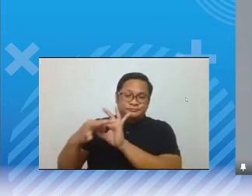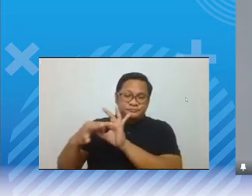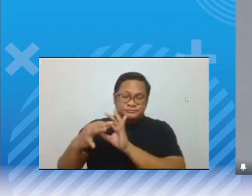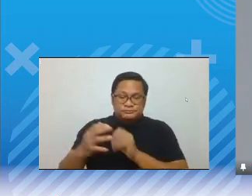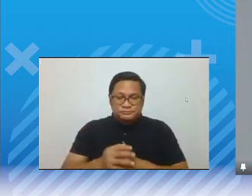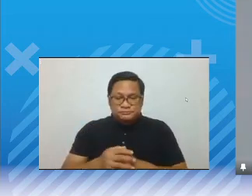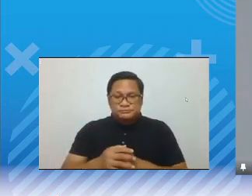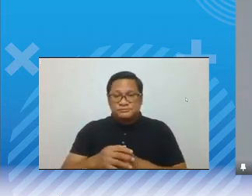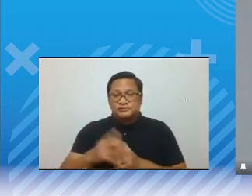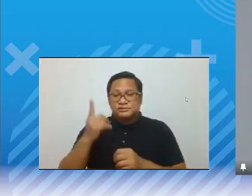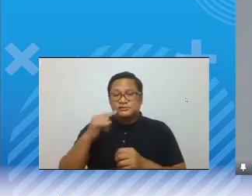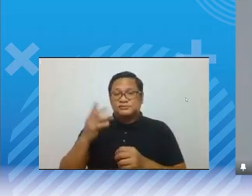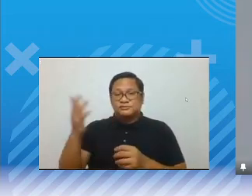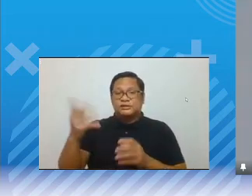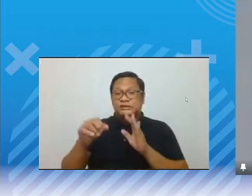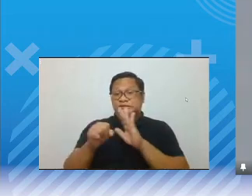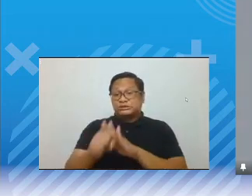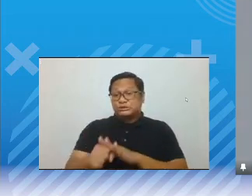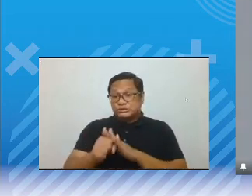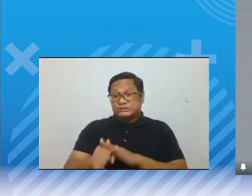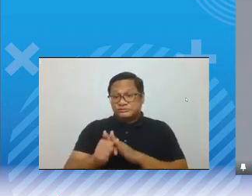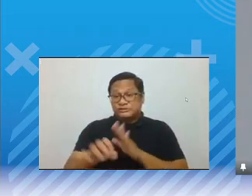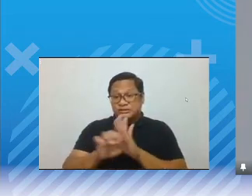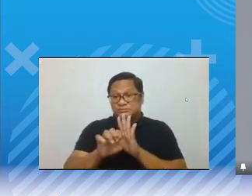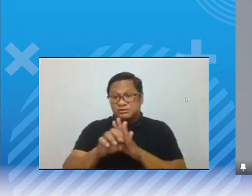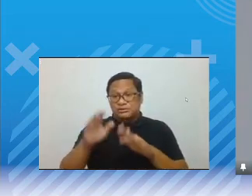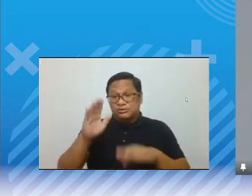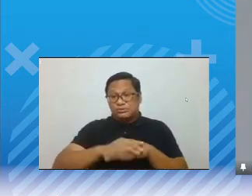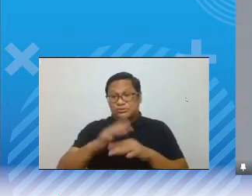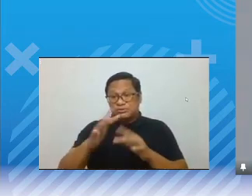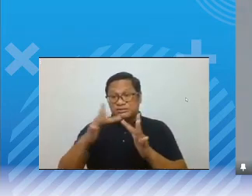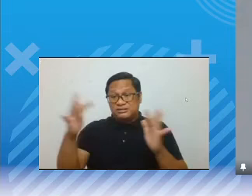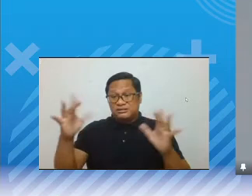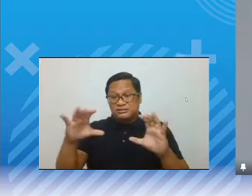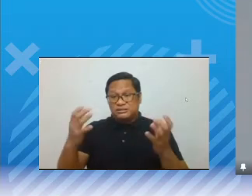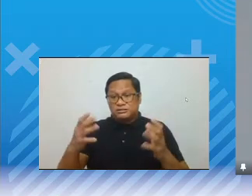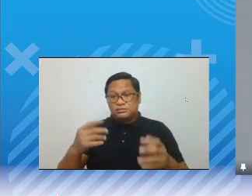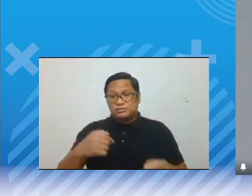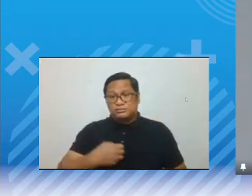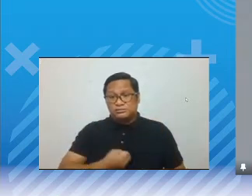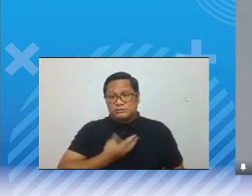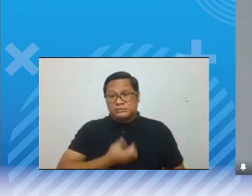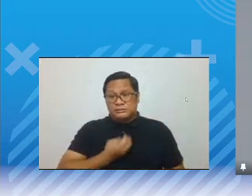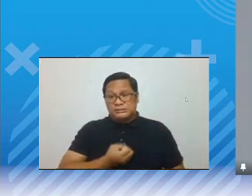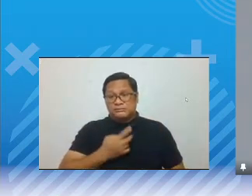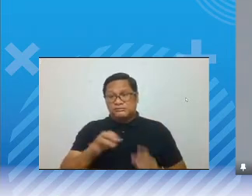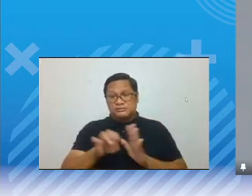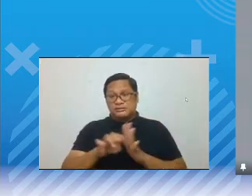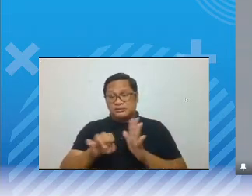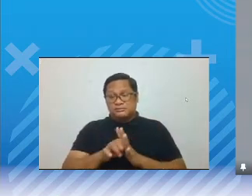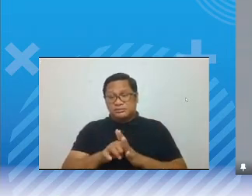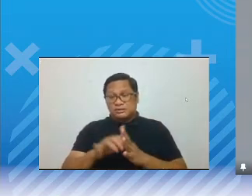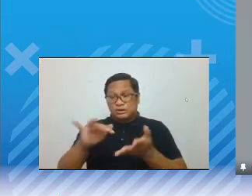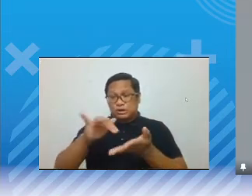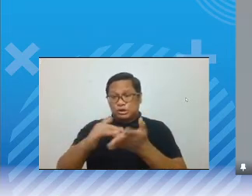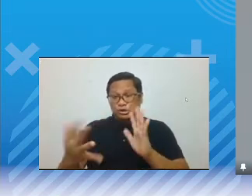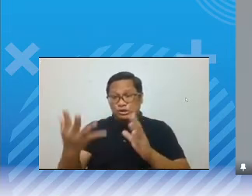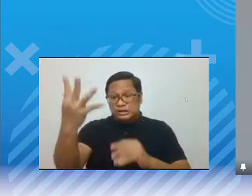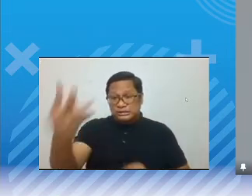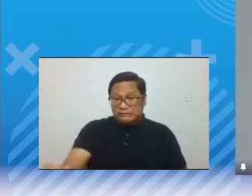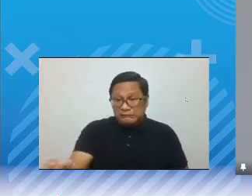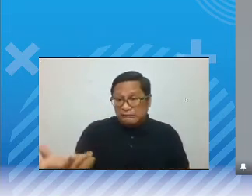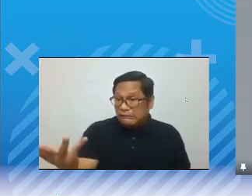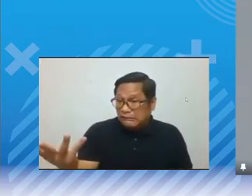of stressors right now when we have online classes. Yung natatakot ka na, ano, paano kung biglang nawala yung estudyante mo? And it really happens.